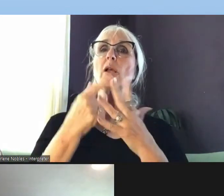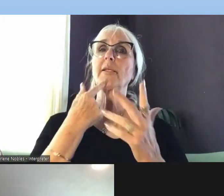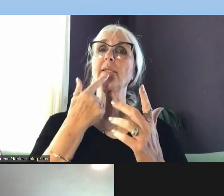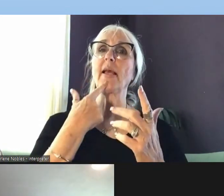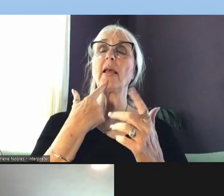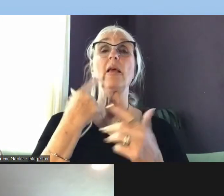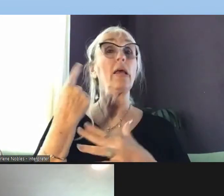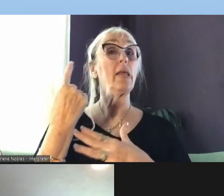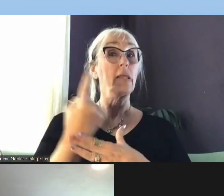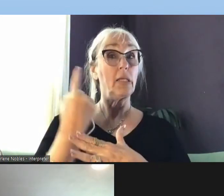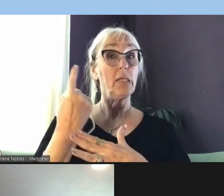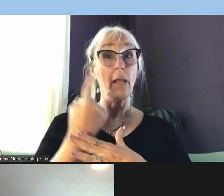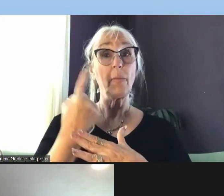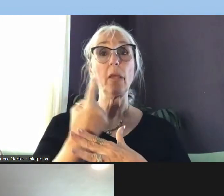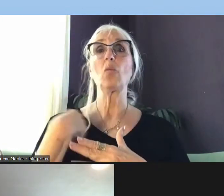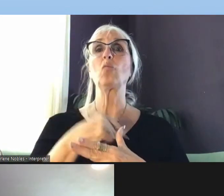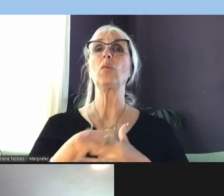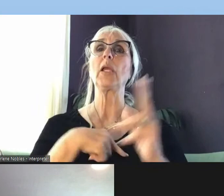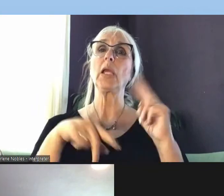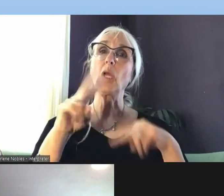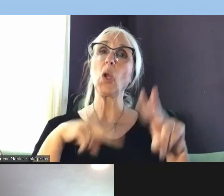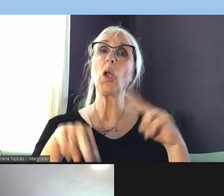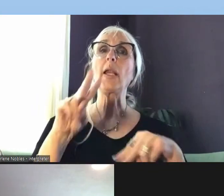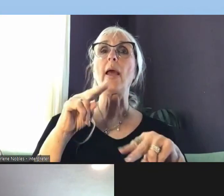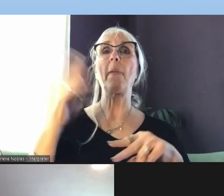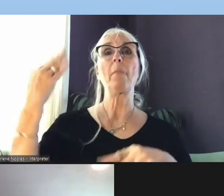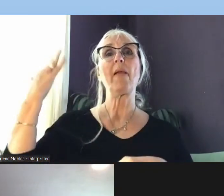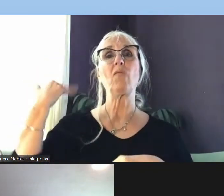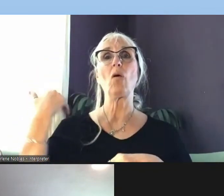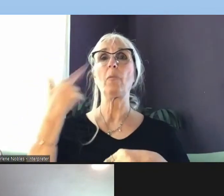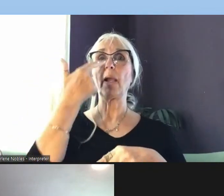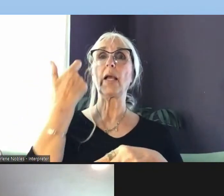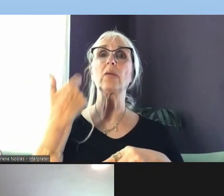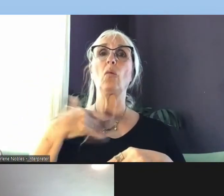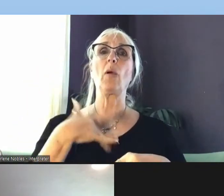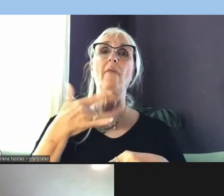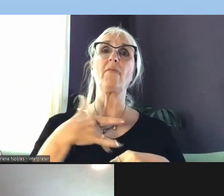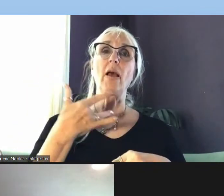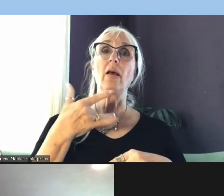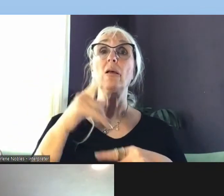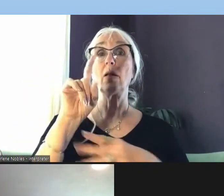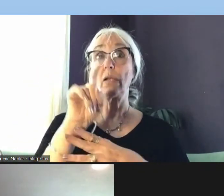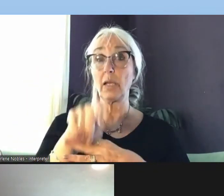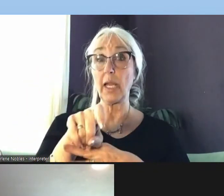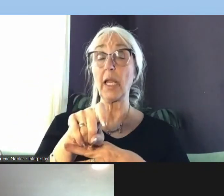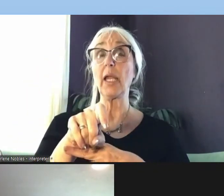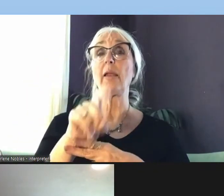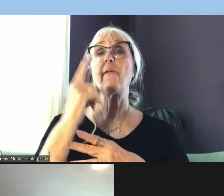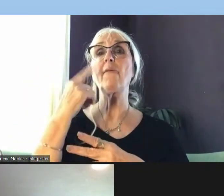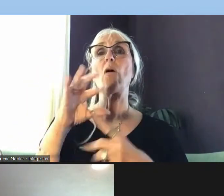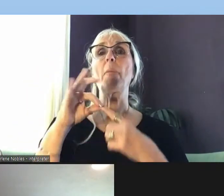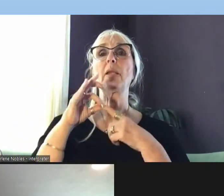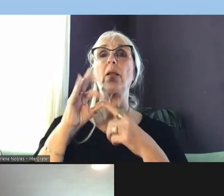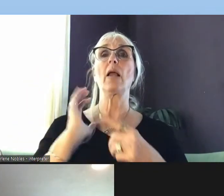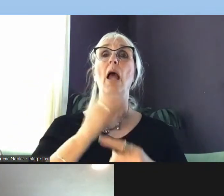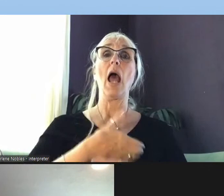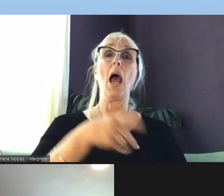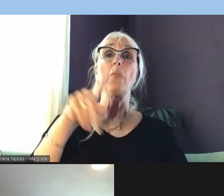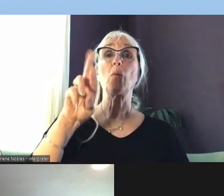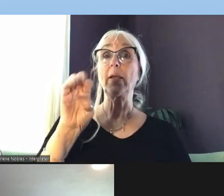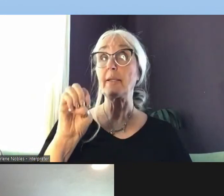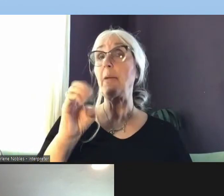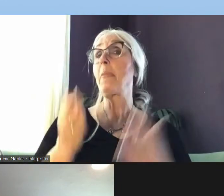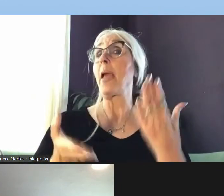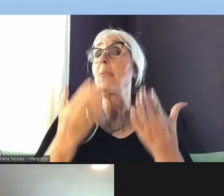we looked at early on because we felt there was a real need, particularly in our precinct and maybe in other precincts